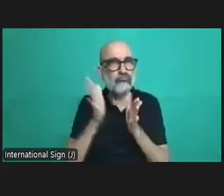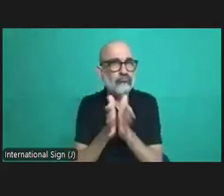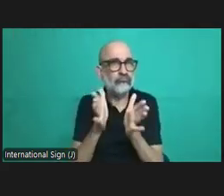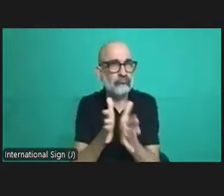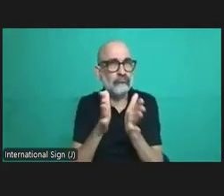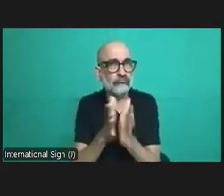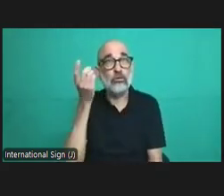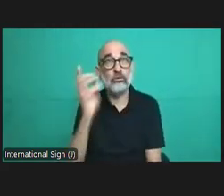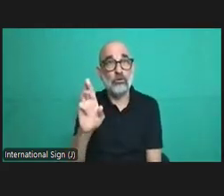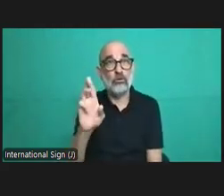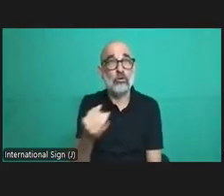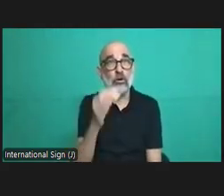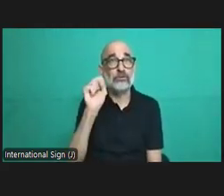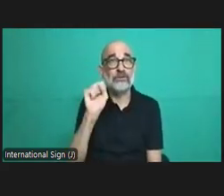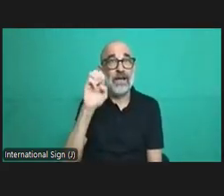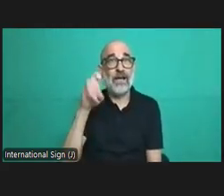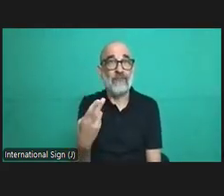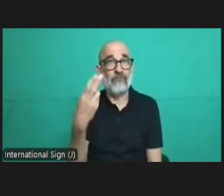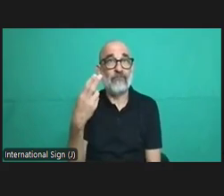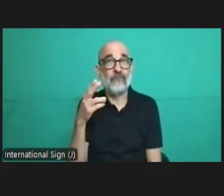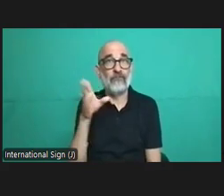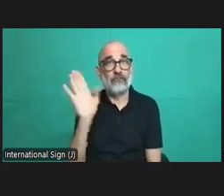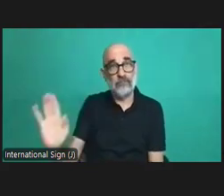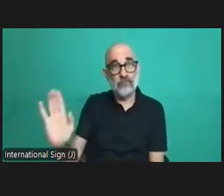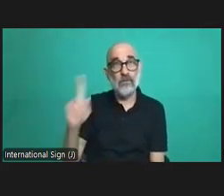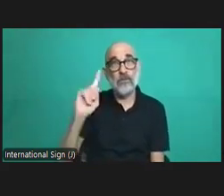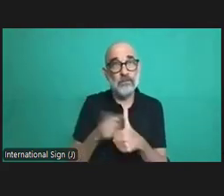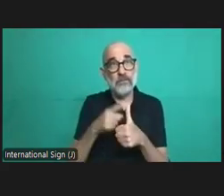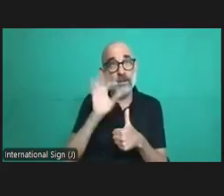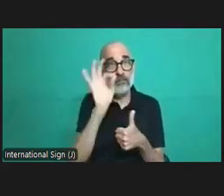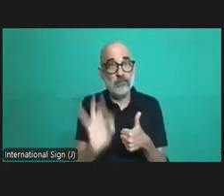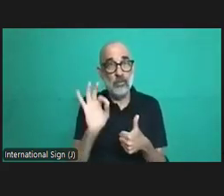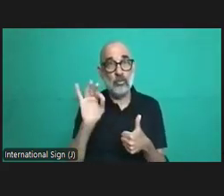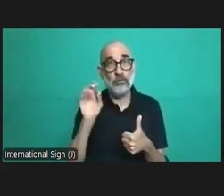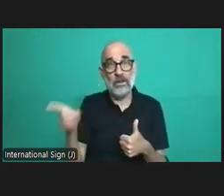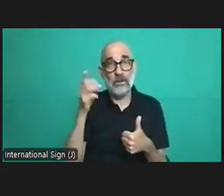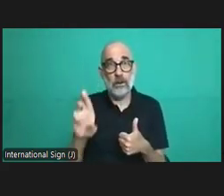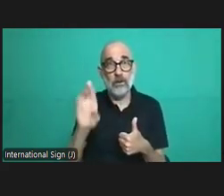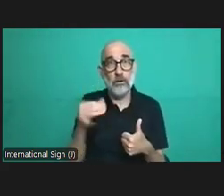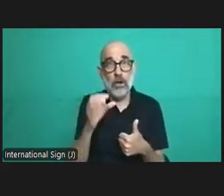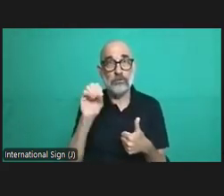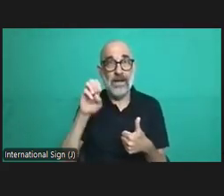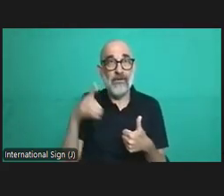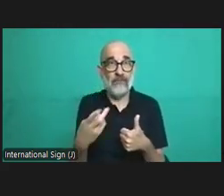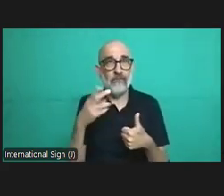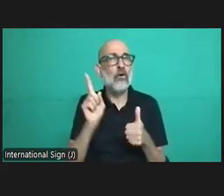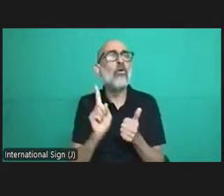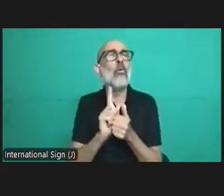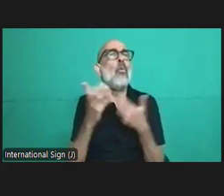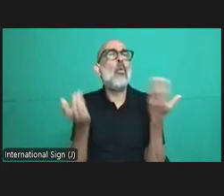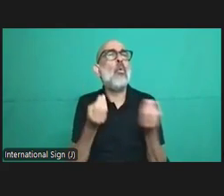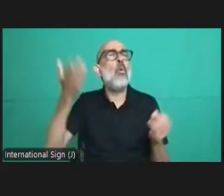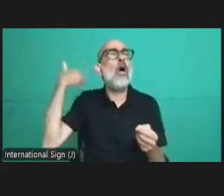EPHF evaluation results to inform ongoing health systems transformation initiatives? The floor is